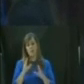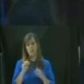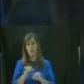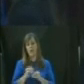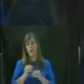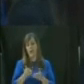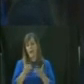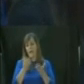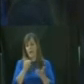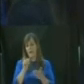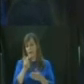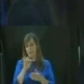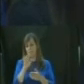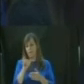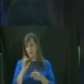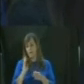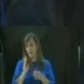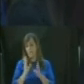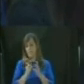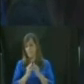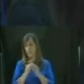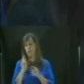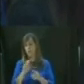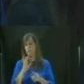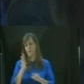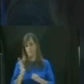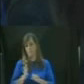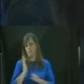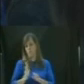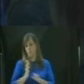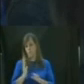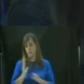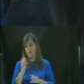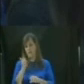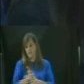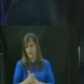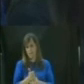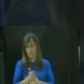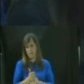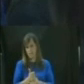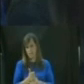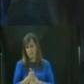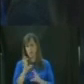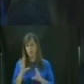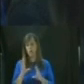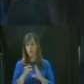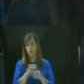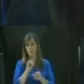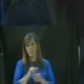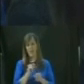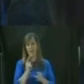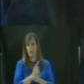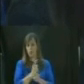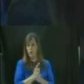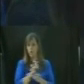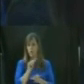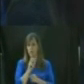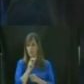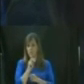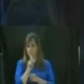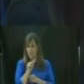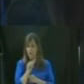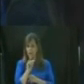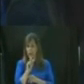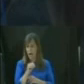recommendations at each following board meeting should be formally established. The board should include this as a regular agenda item because consistent